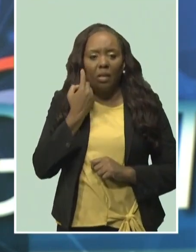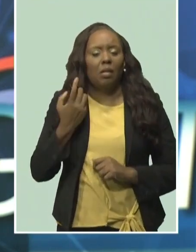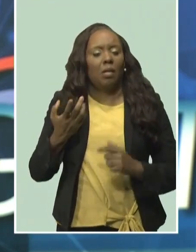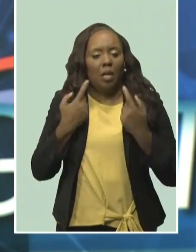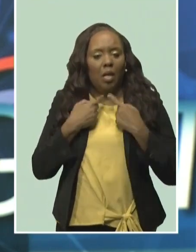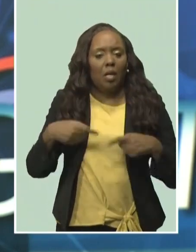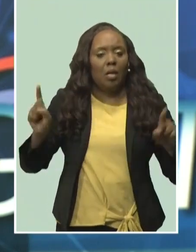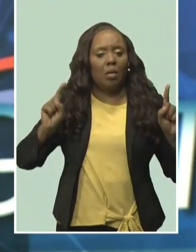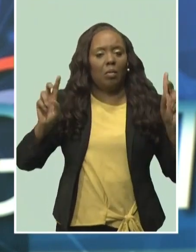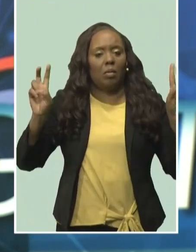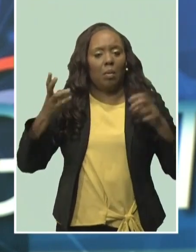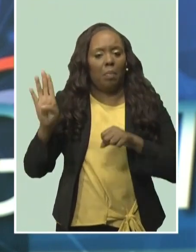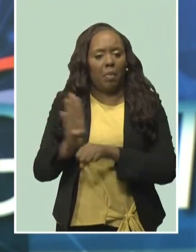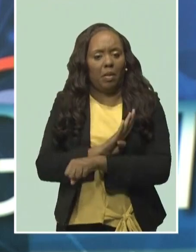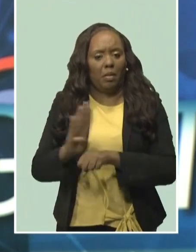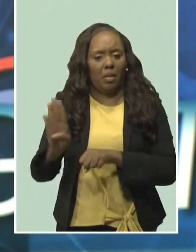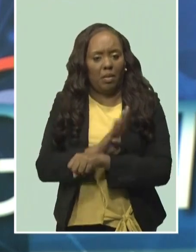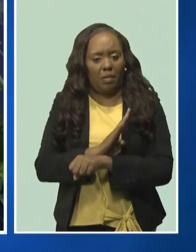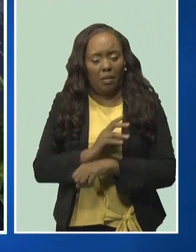Barbados entity.